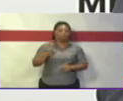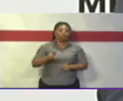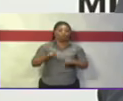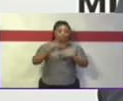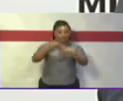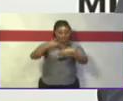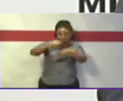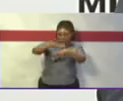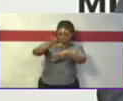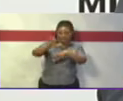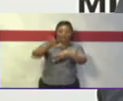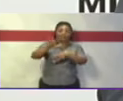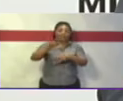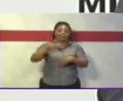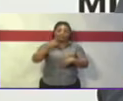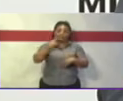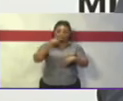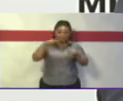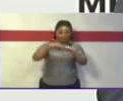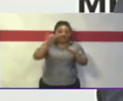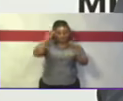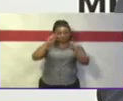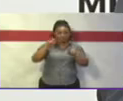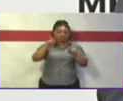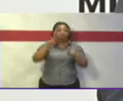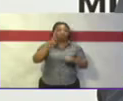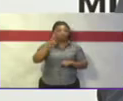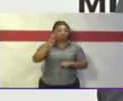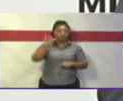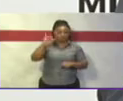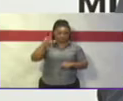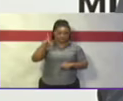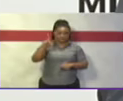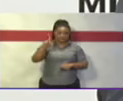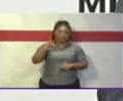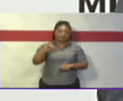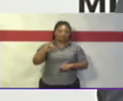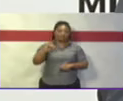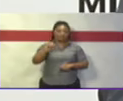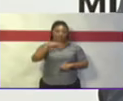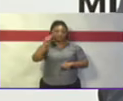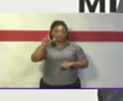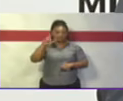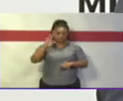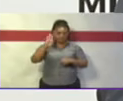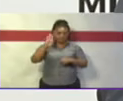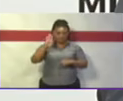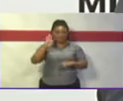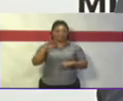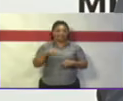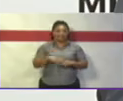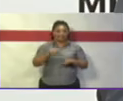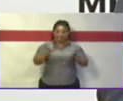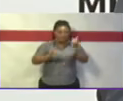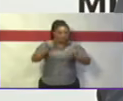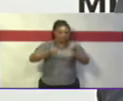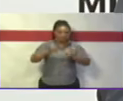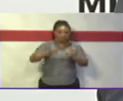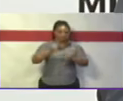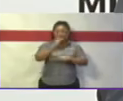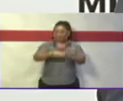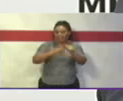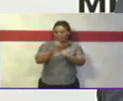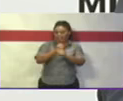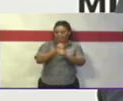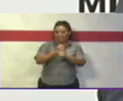lab via CAFA and TPHL, we don't specify which variant of concern we're looking at. So Professor Carrington and